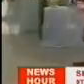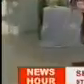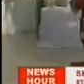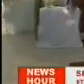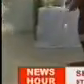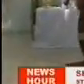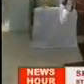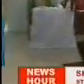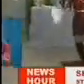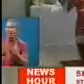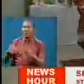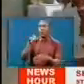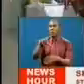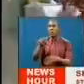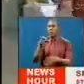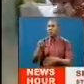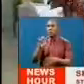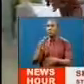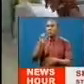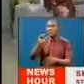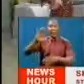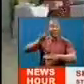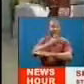And finally, the Yoruba songs and dance.